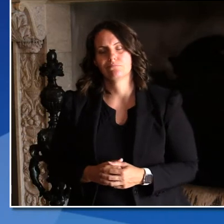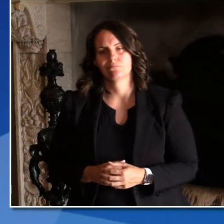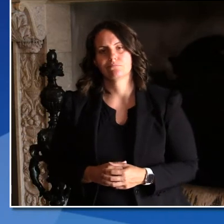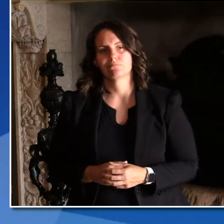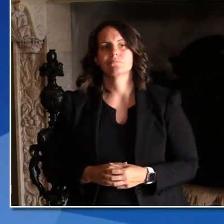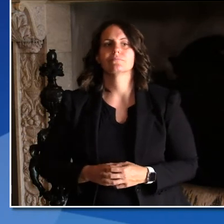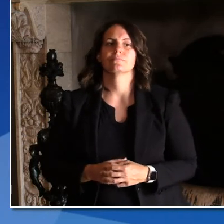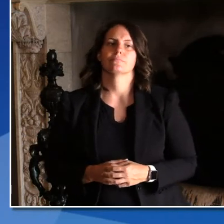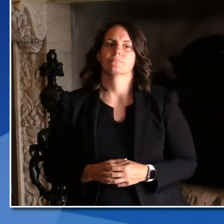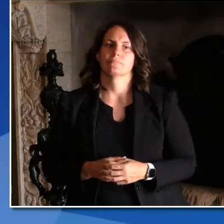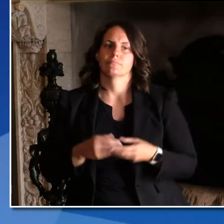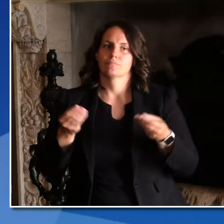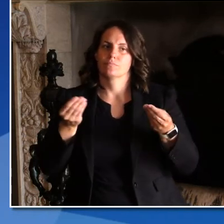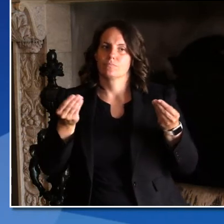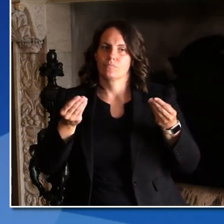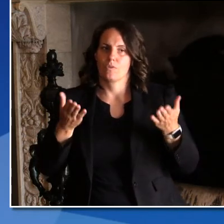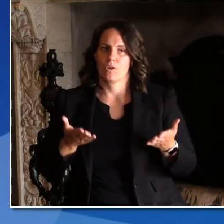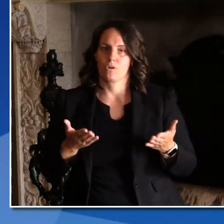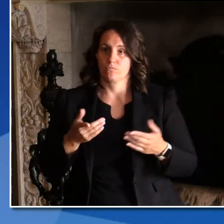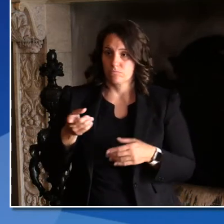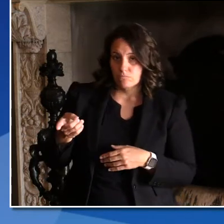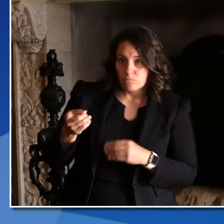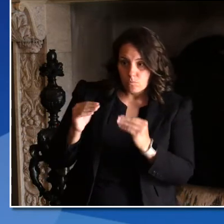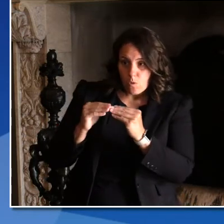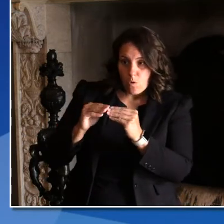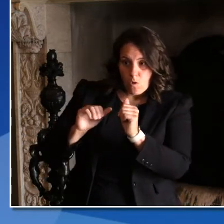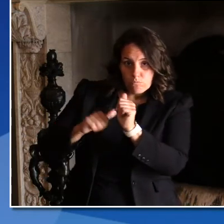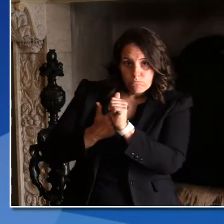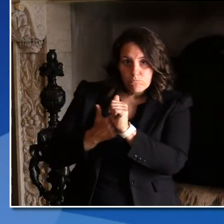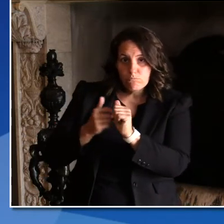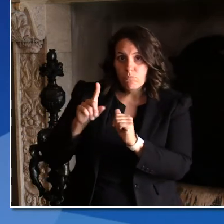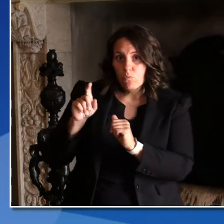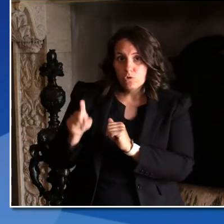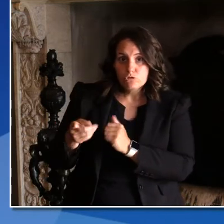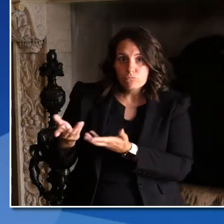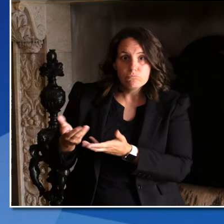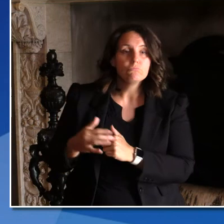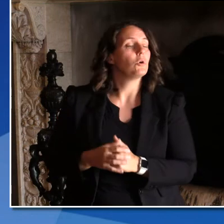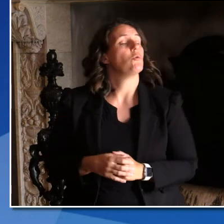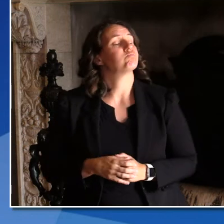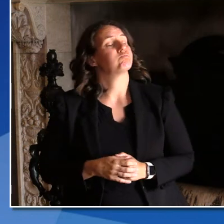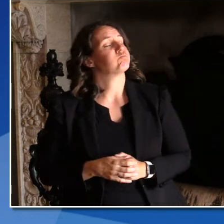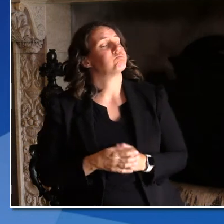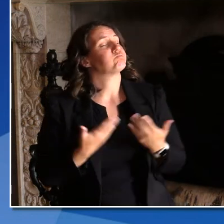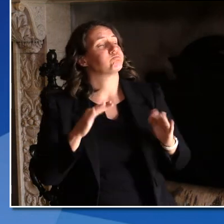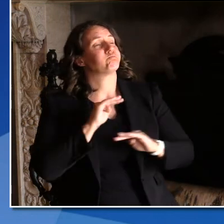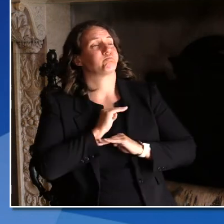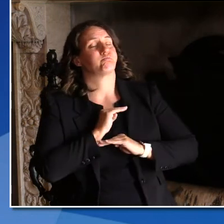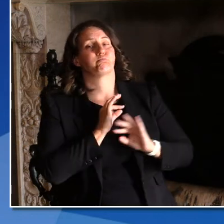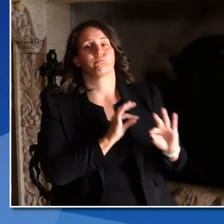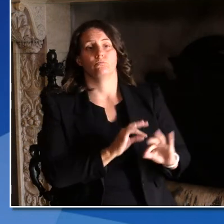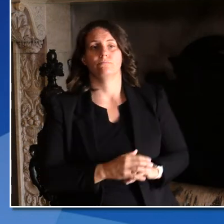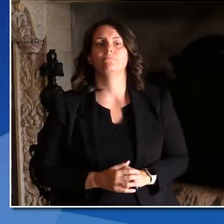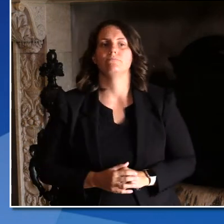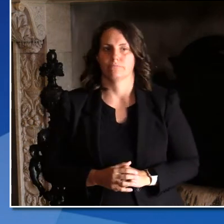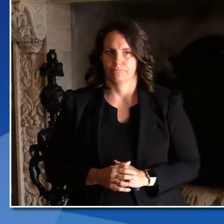Nope. Thank you. Thank you. Now to Maddie Heim from the Appleton Post-Crescent. Maddie?